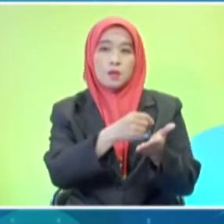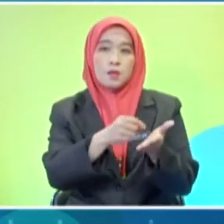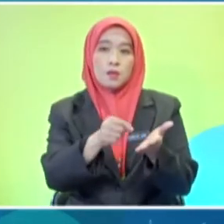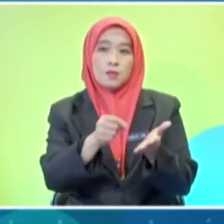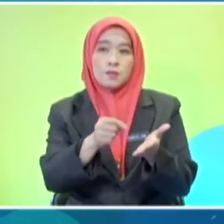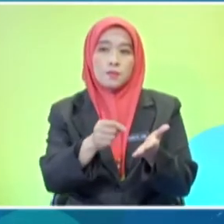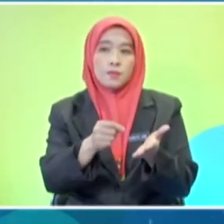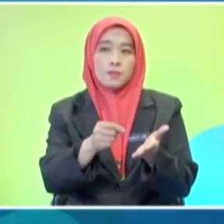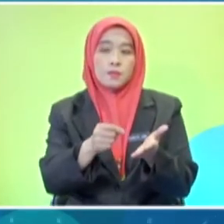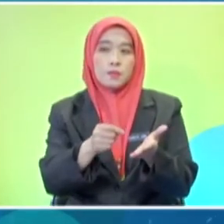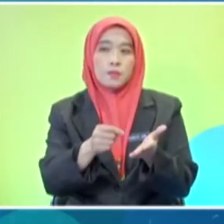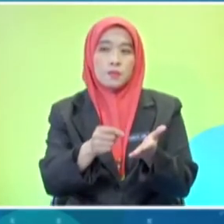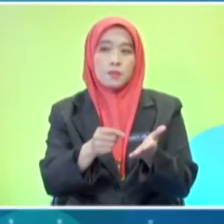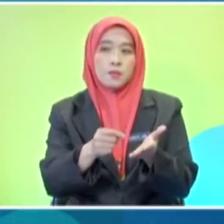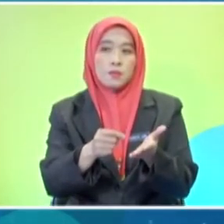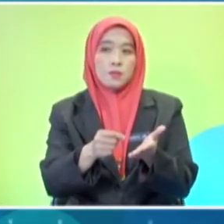Yeah.